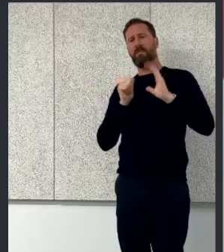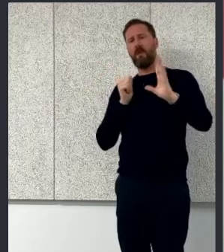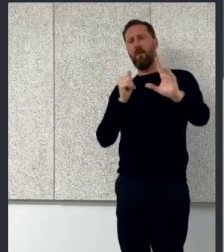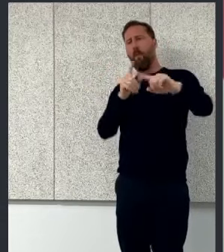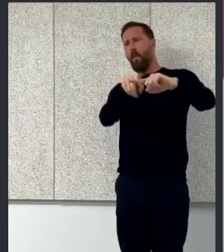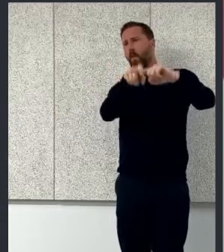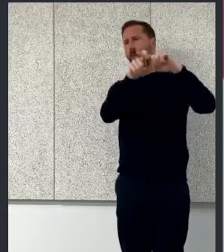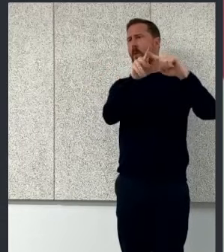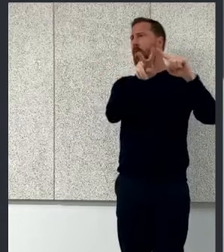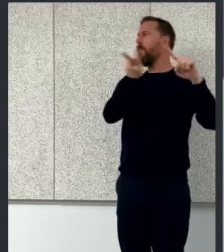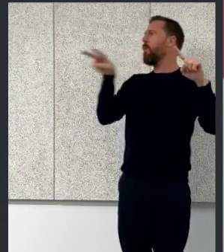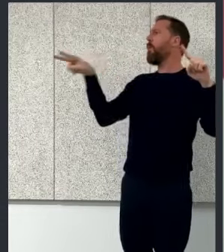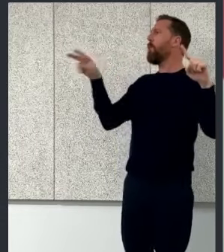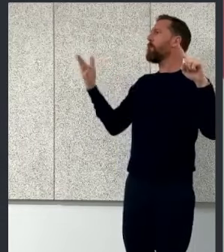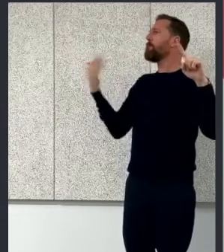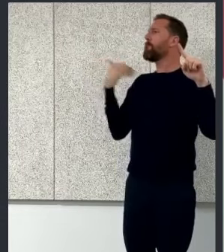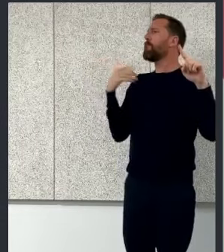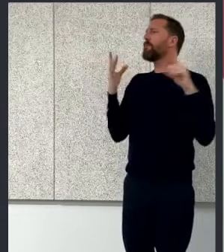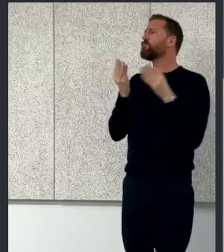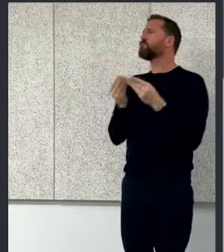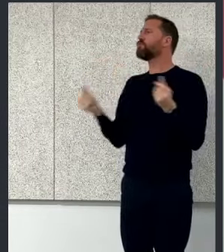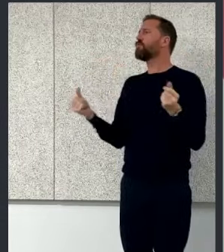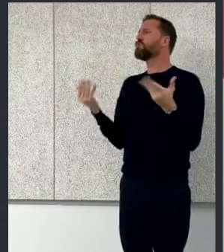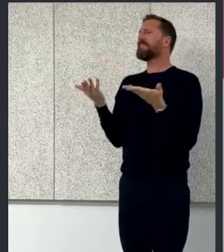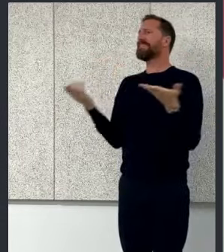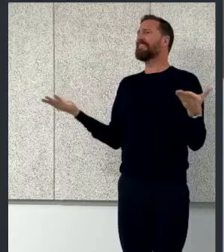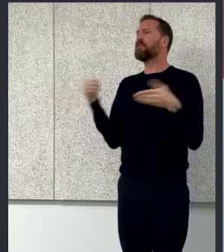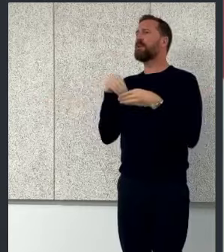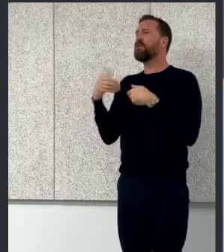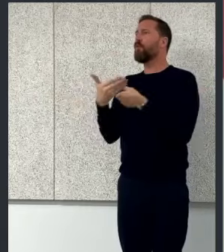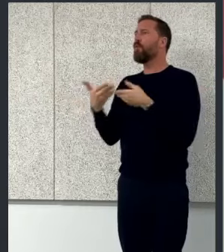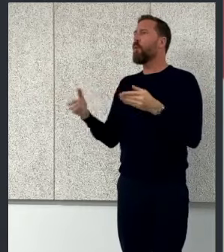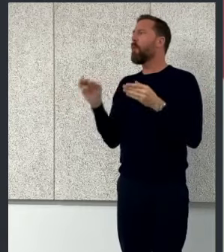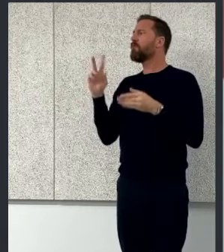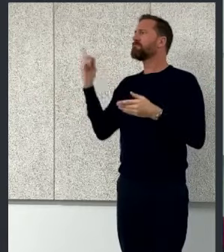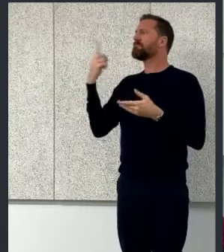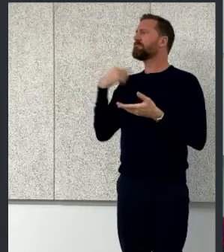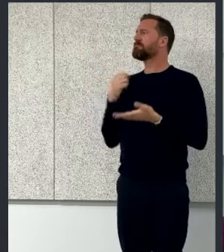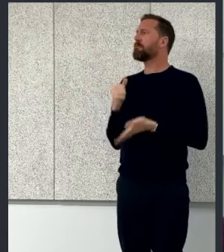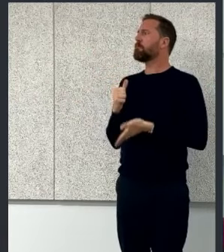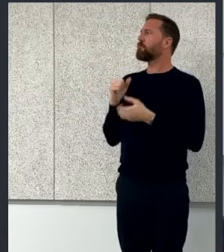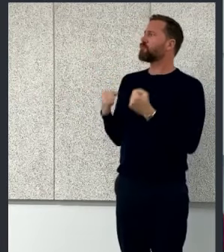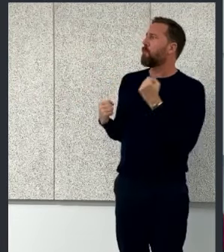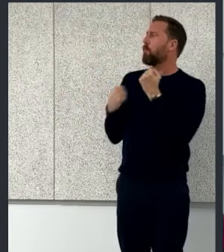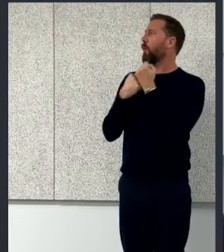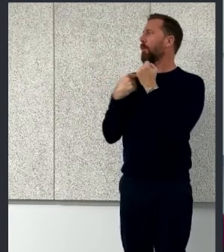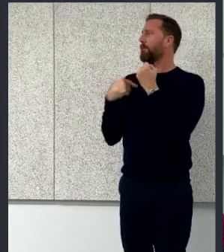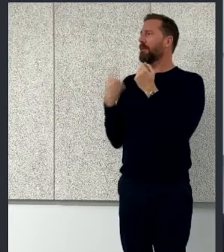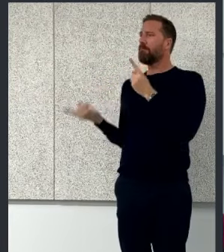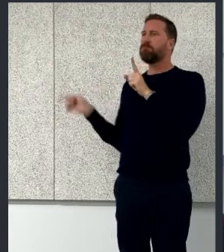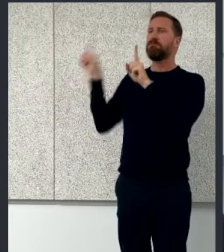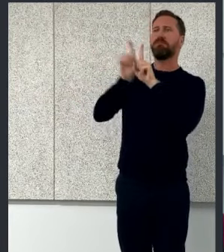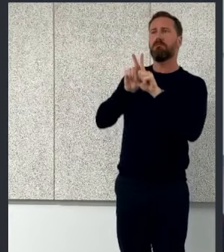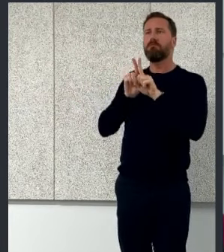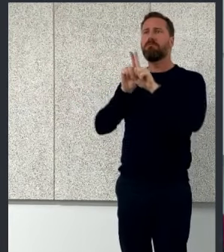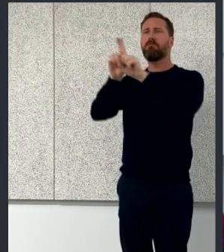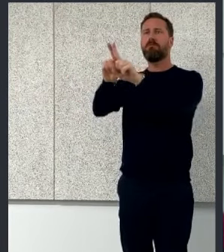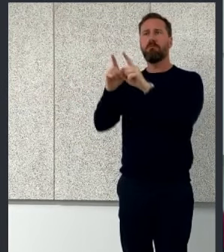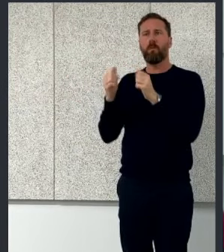the solution might be in the room, or at least mm-hmm. my fellow traveler to get there. Yeah, I think that's such a great point. I